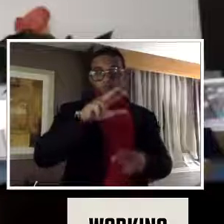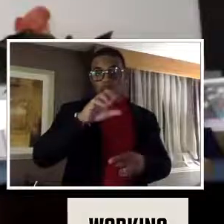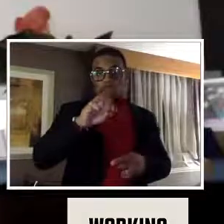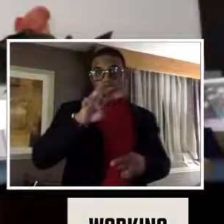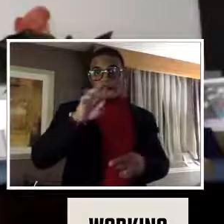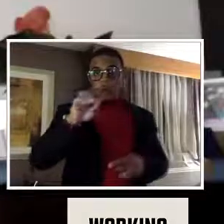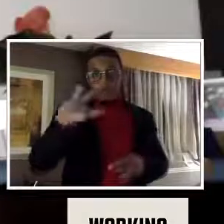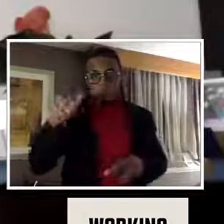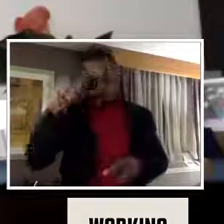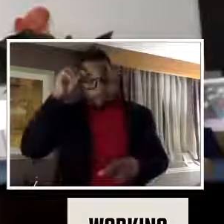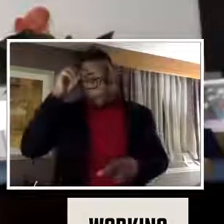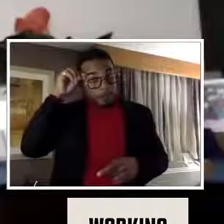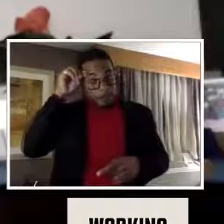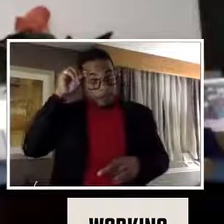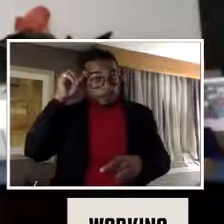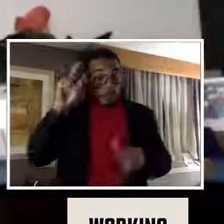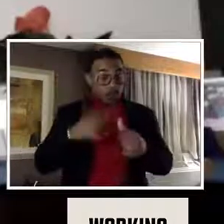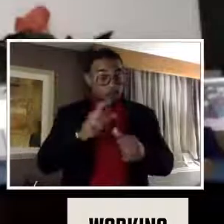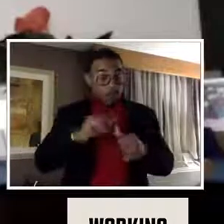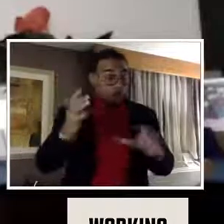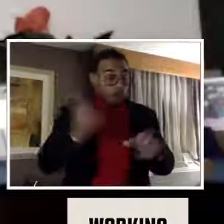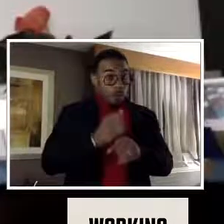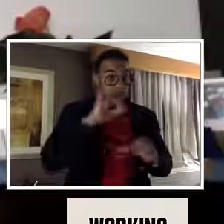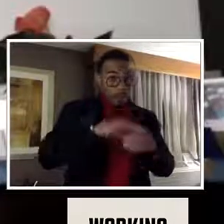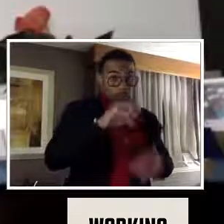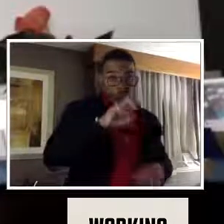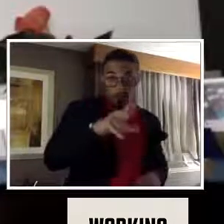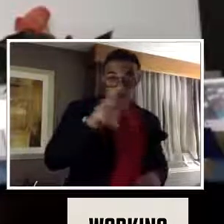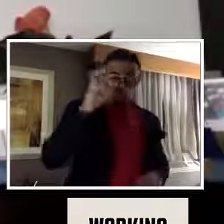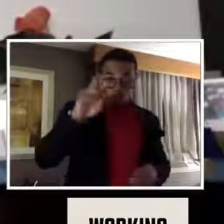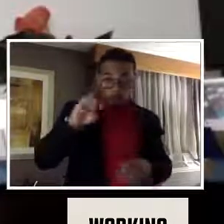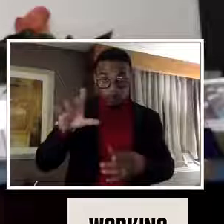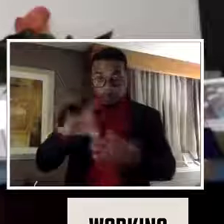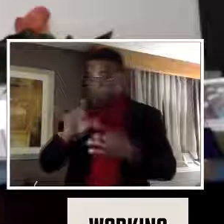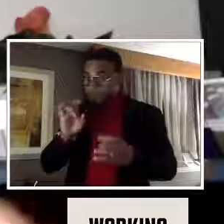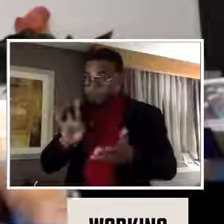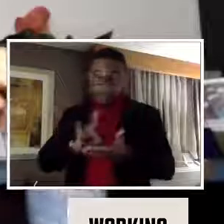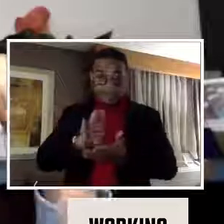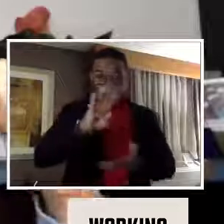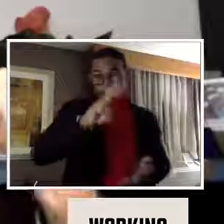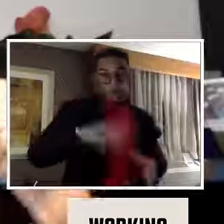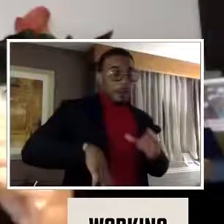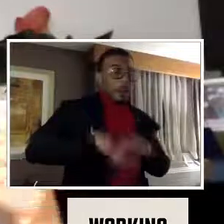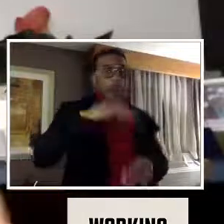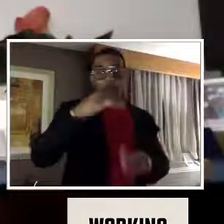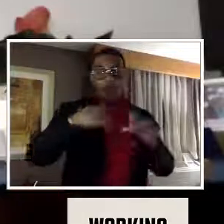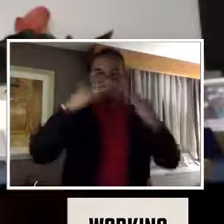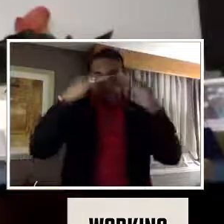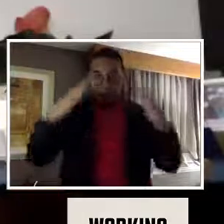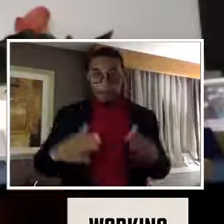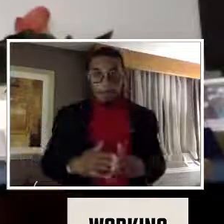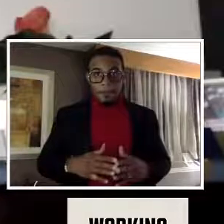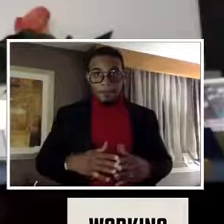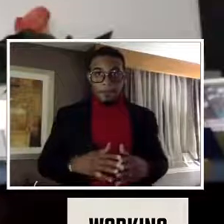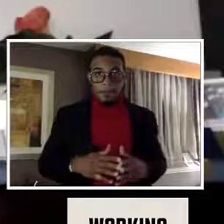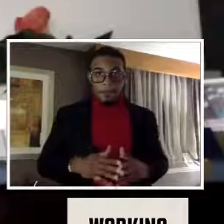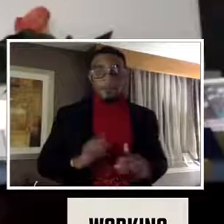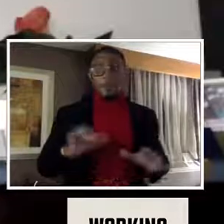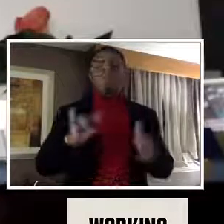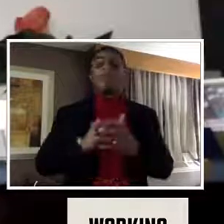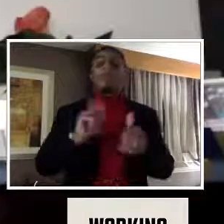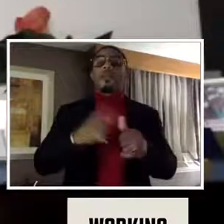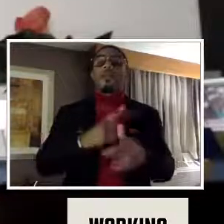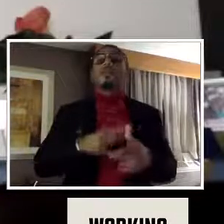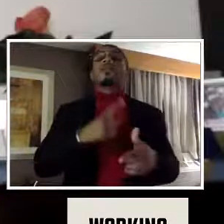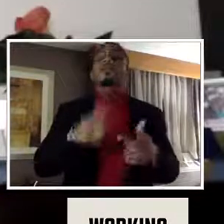step is that we win this election in November. You heard Jamal say we need to kick that bum out of the White House, right? So let's do